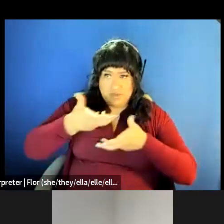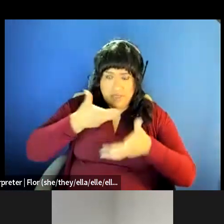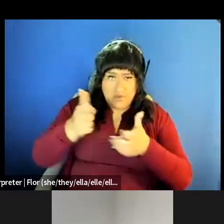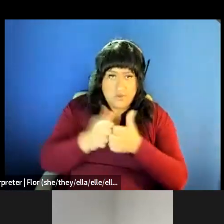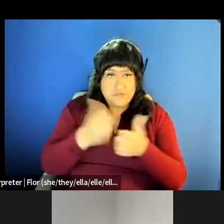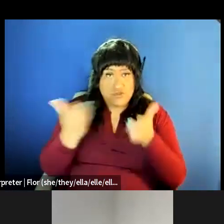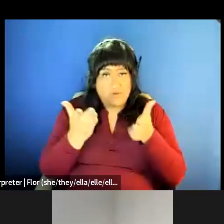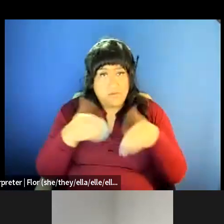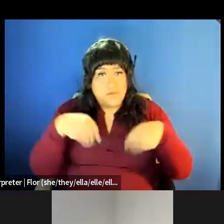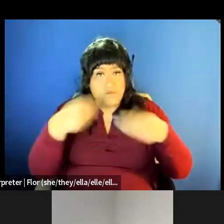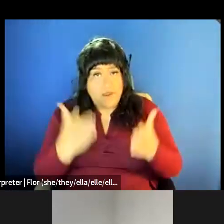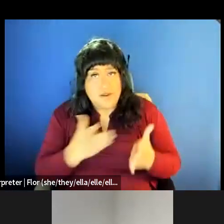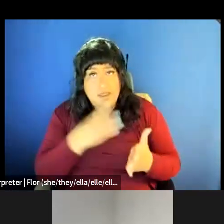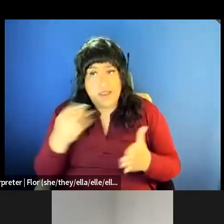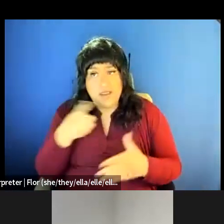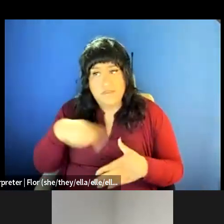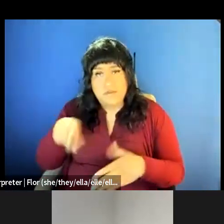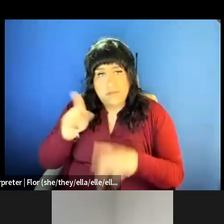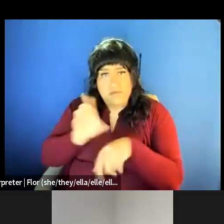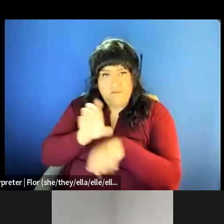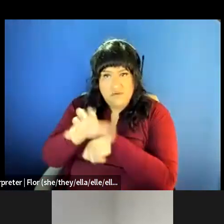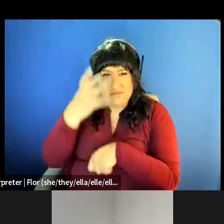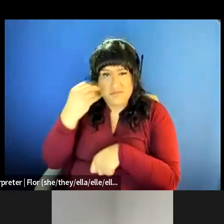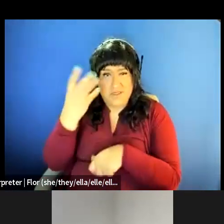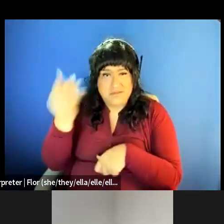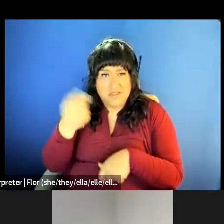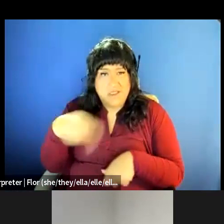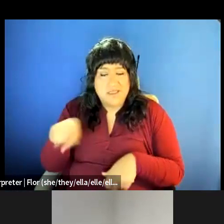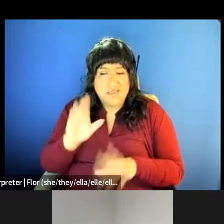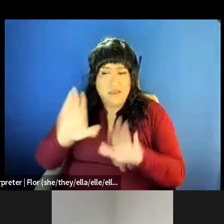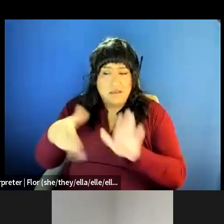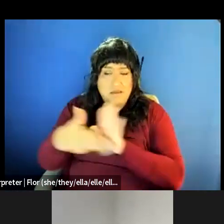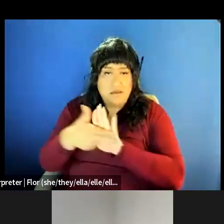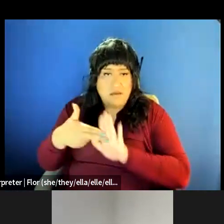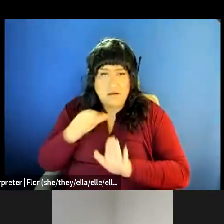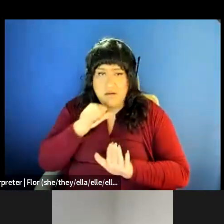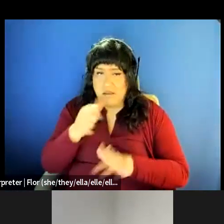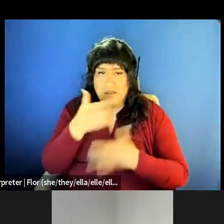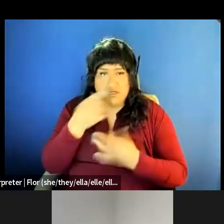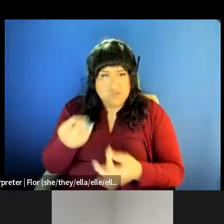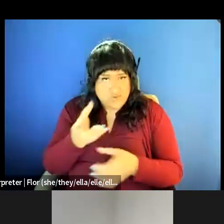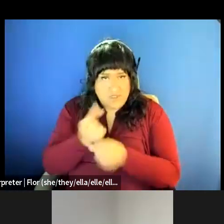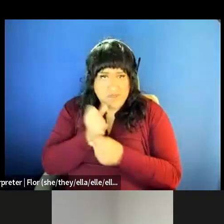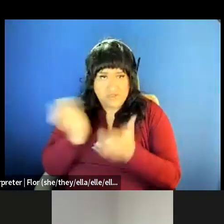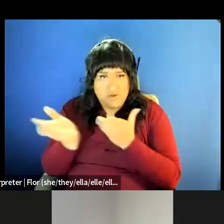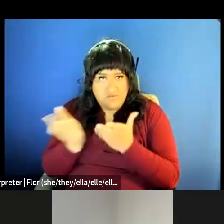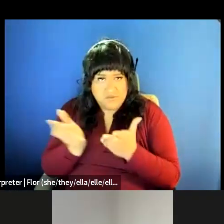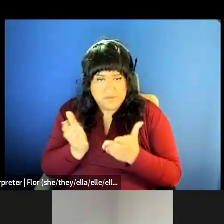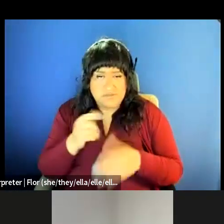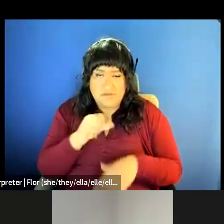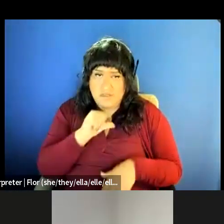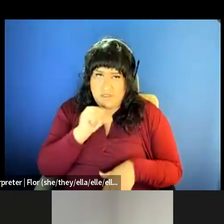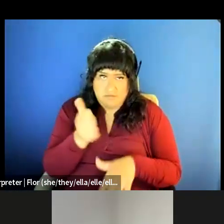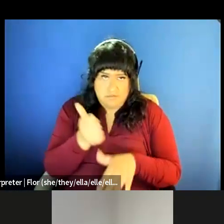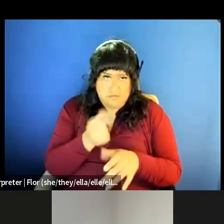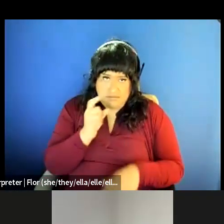sleeping outside in encampments and claims that they have no interest in a pathway to permanent supportive housing. That couldn't be further from the truth. What Oakland's unhoused are